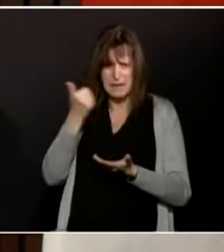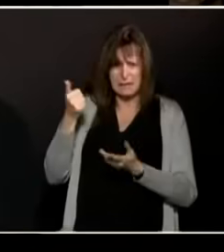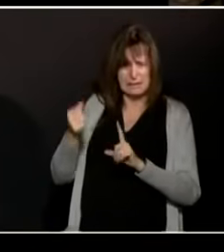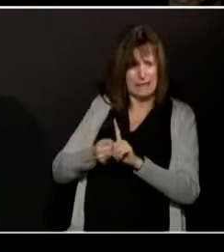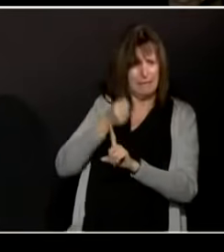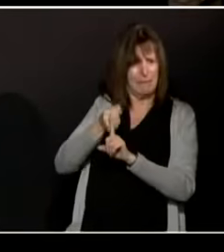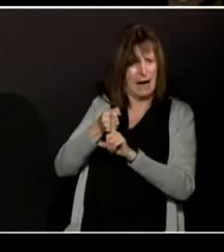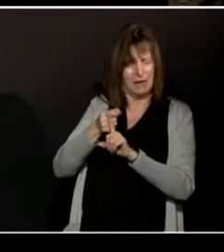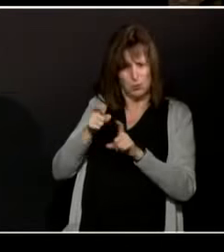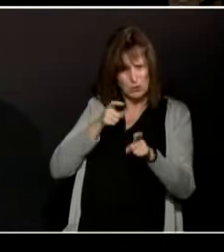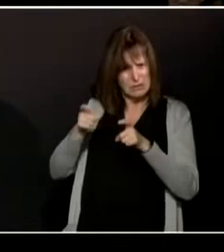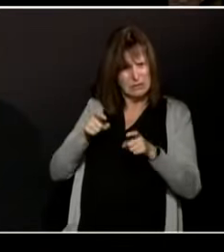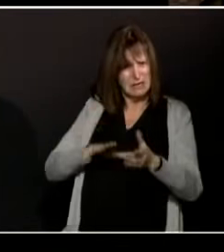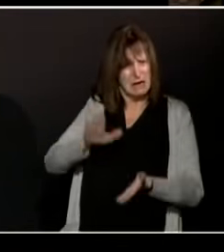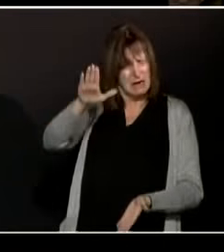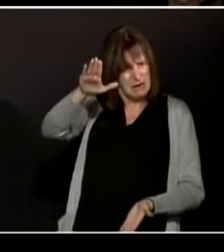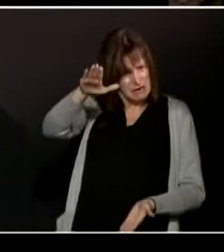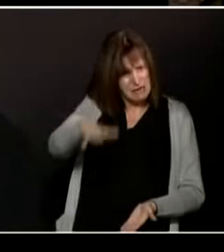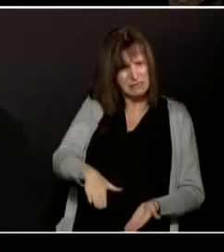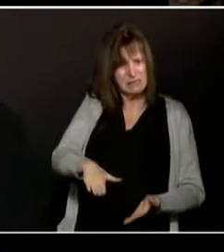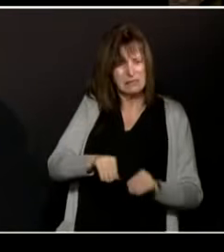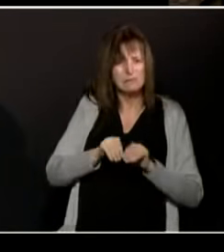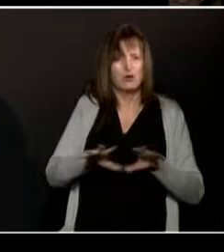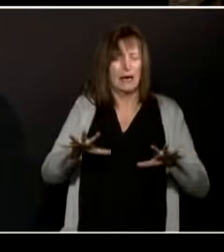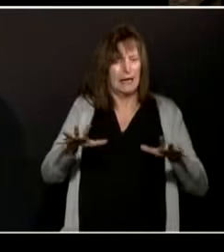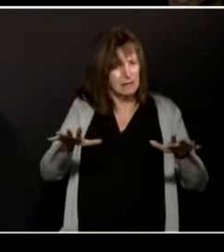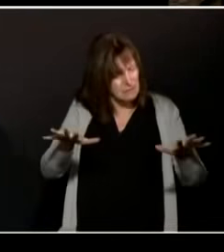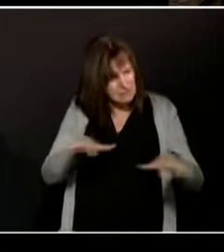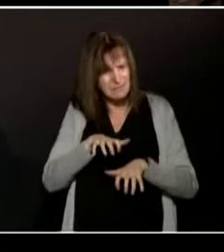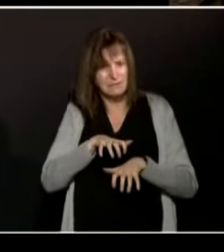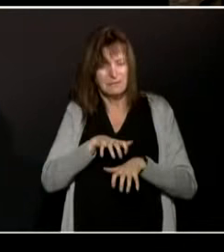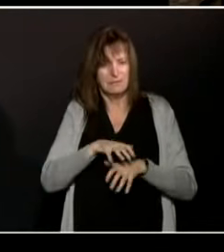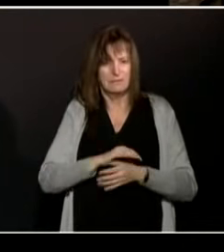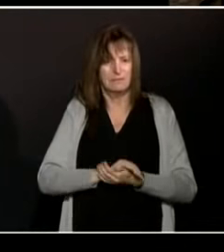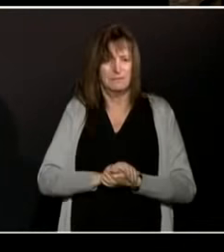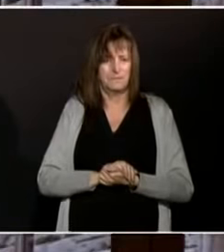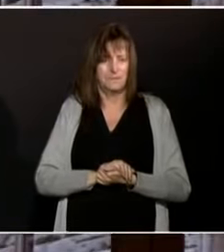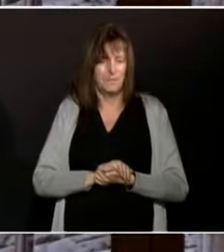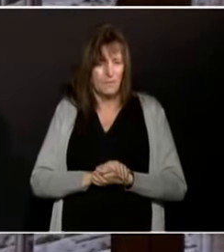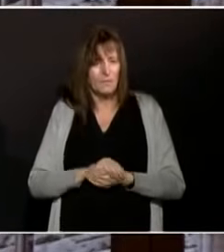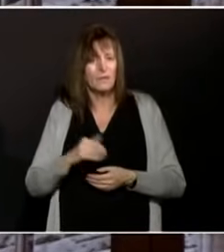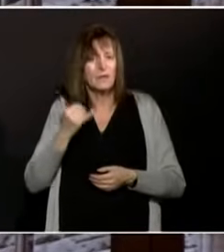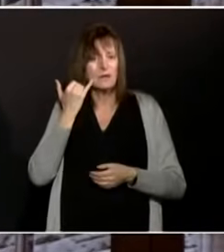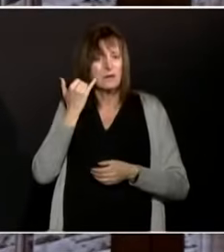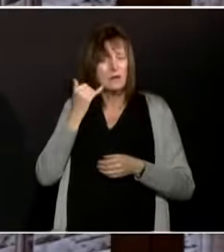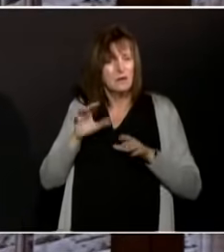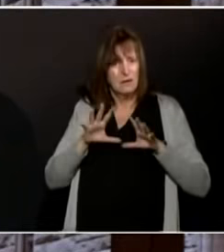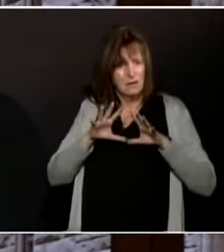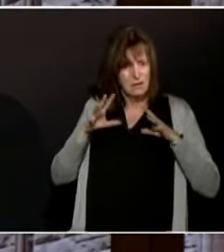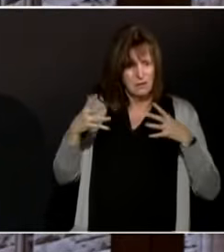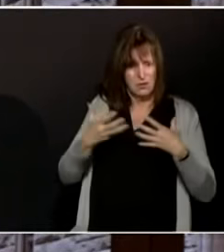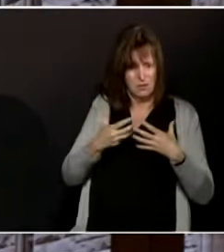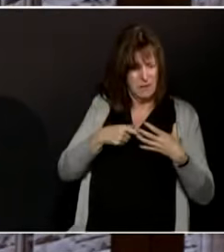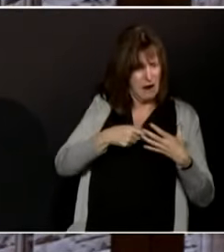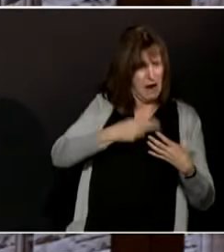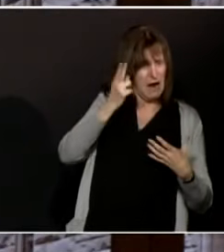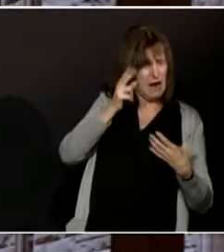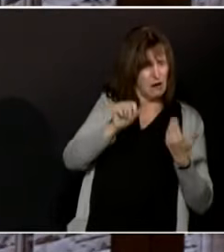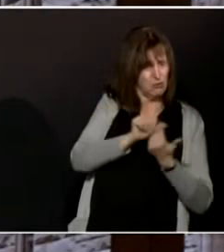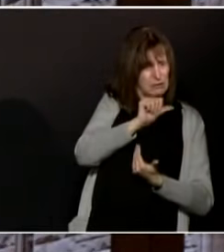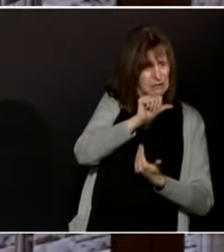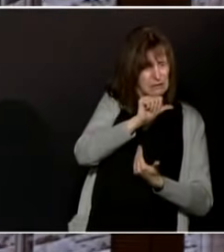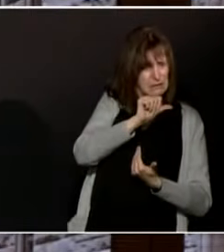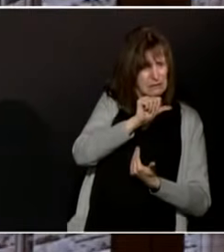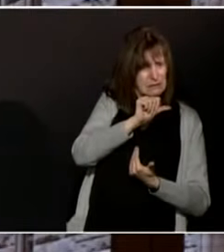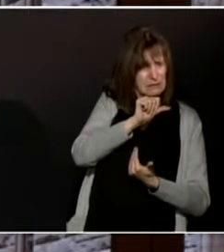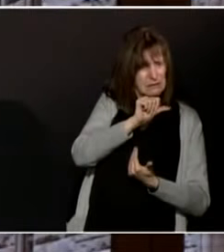and this is where it comes into, if there's a high-risk group, even though you say as an